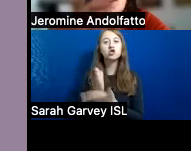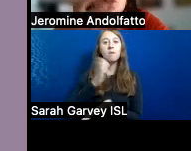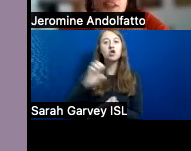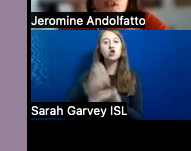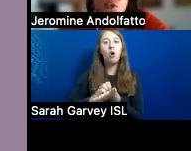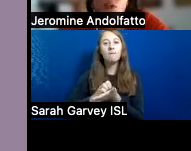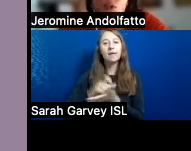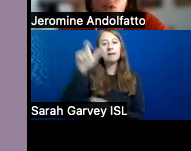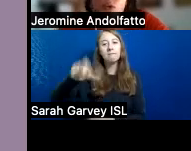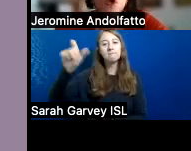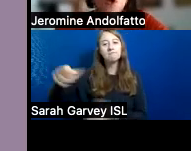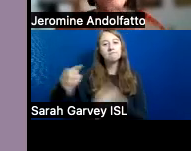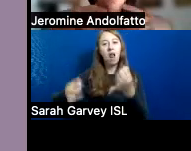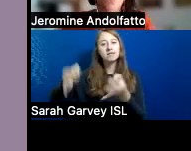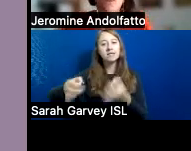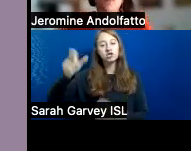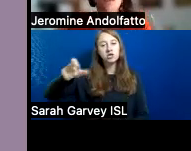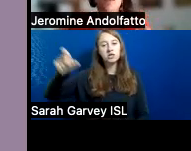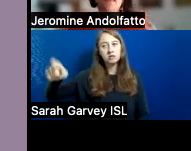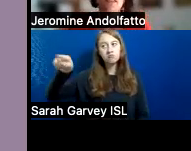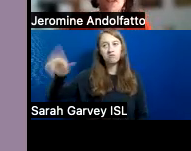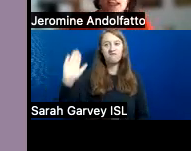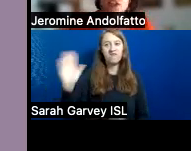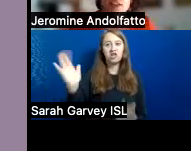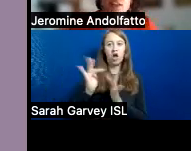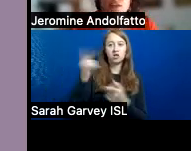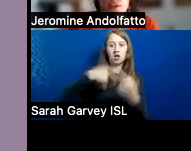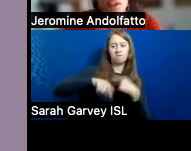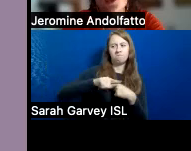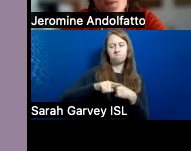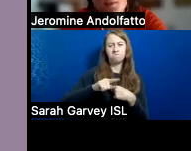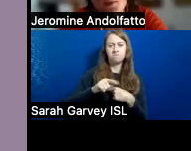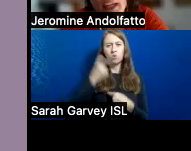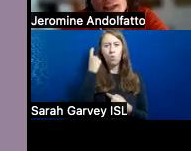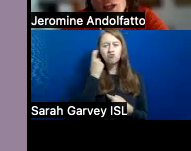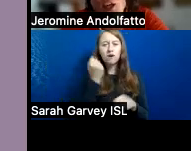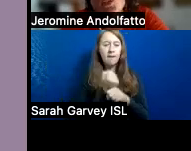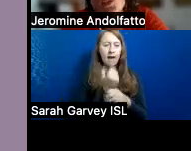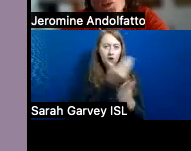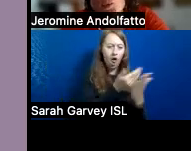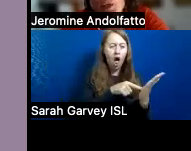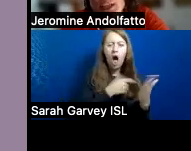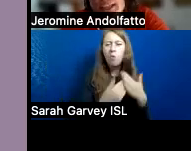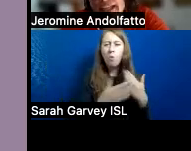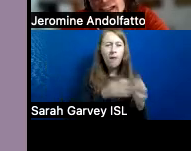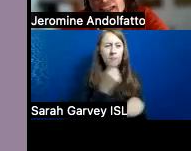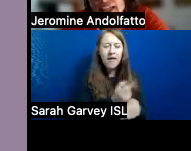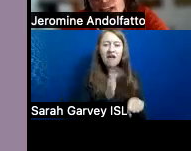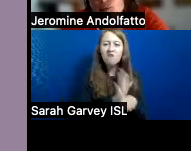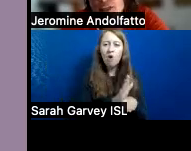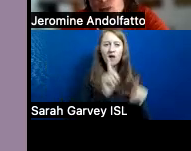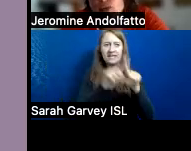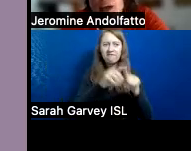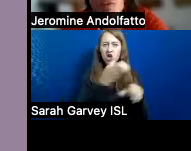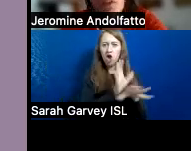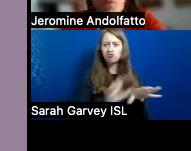an interest to know, what were the different legislation in the different EU member states. So we decided that it